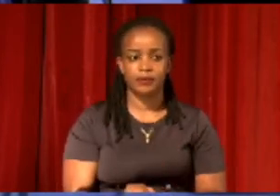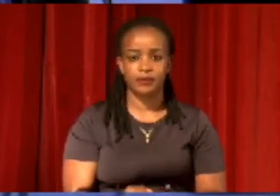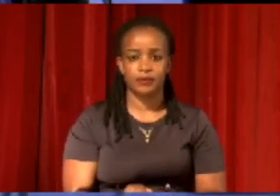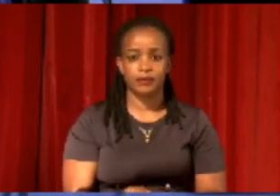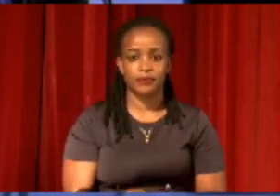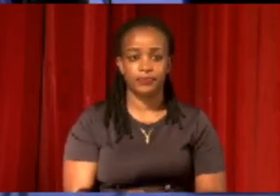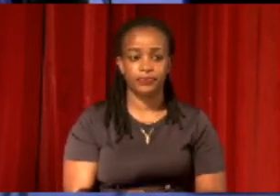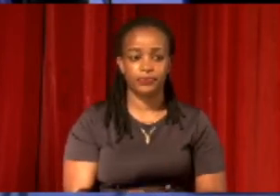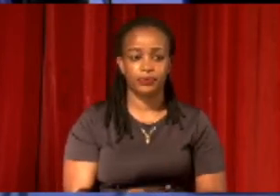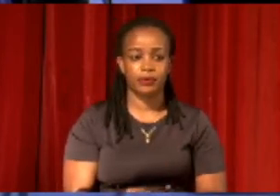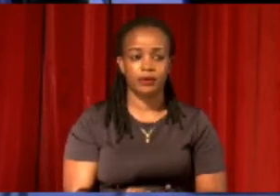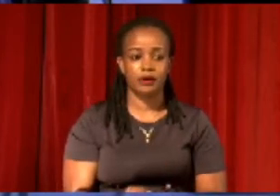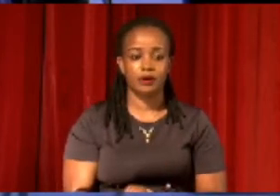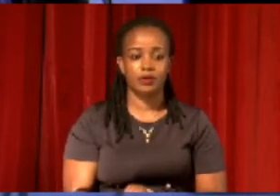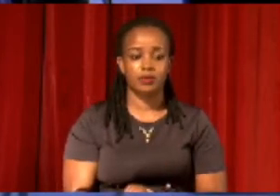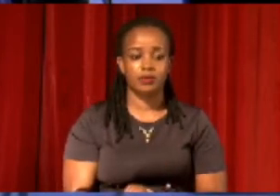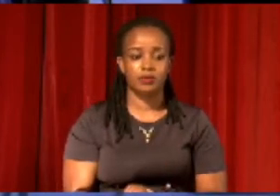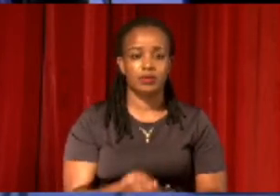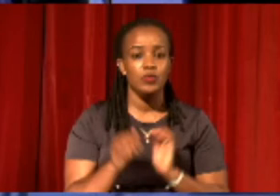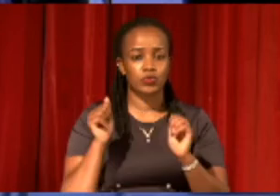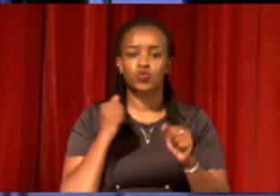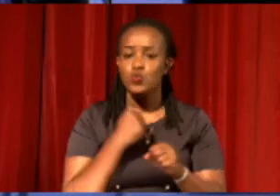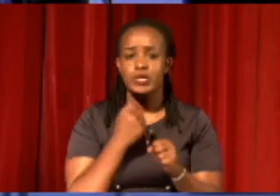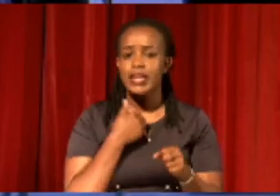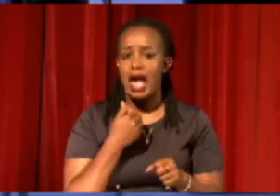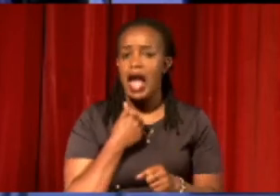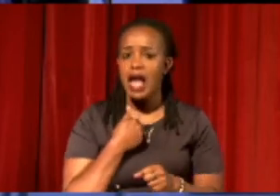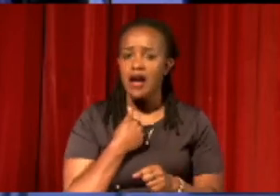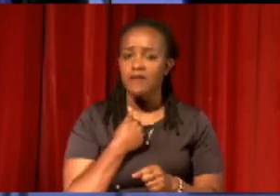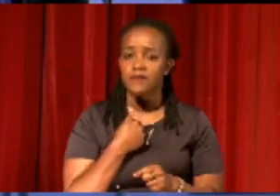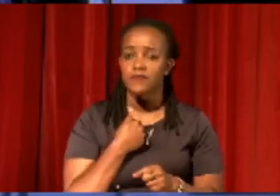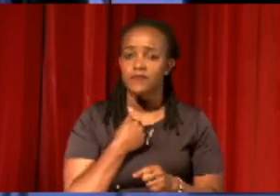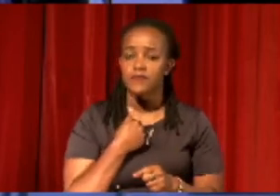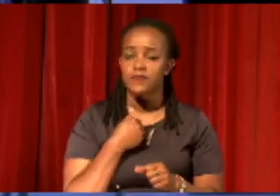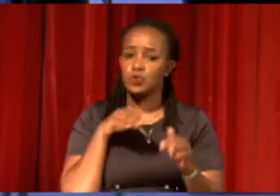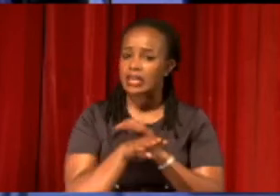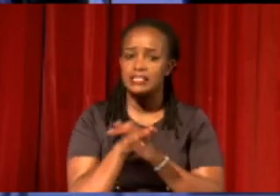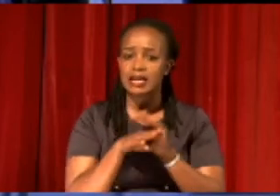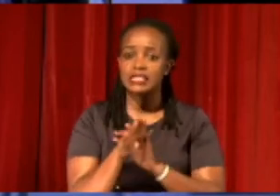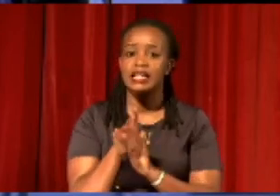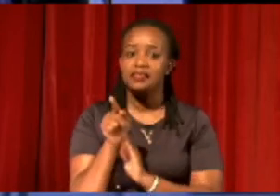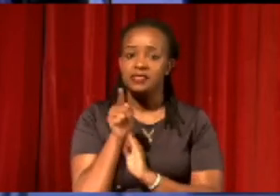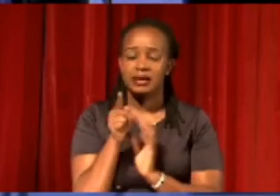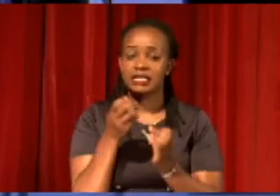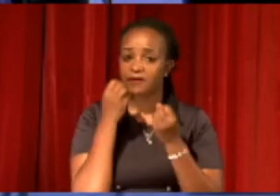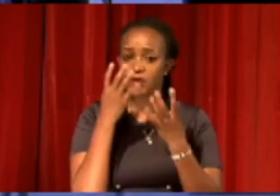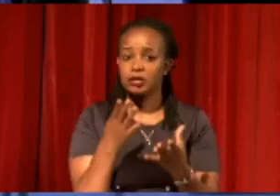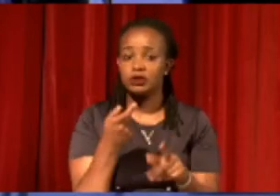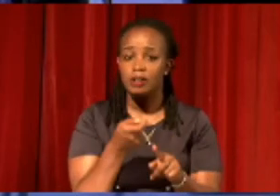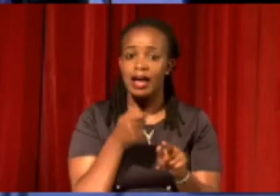Is that the way to say it? Just like hard information? Is there a way to access that under PPMC?